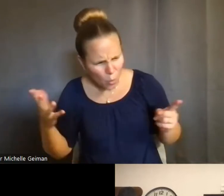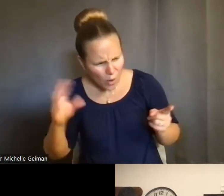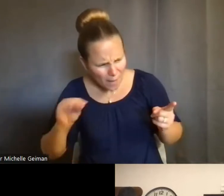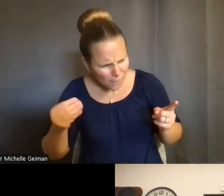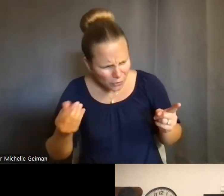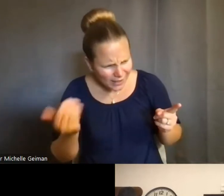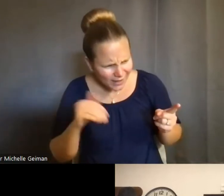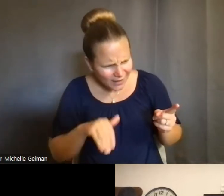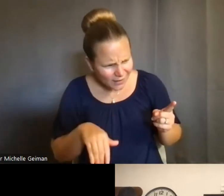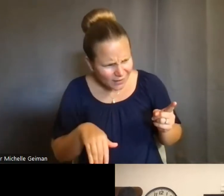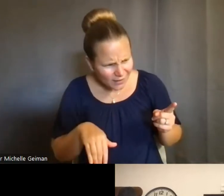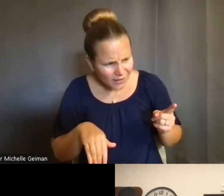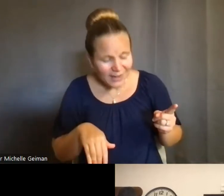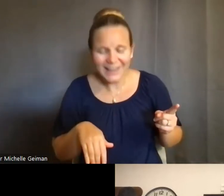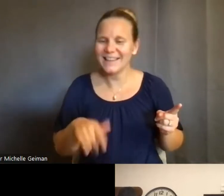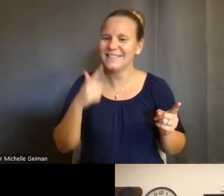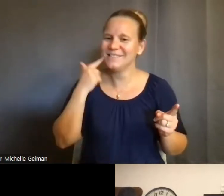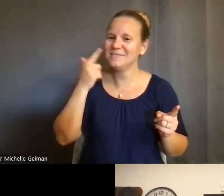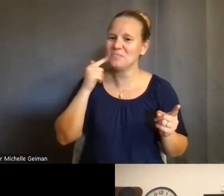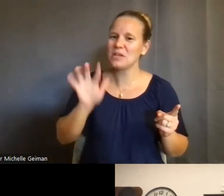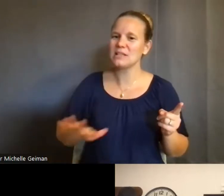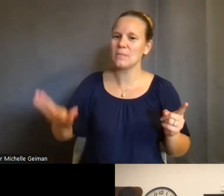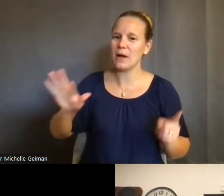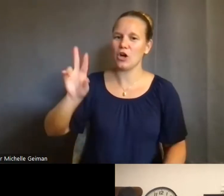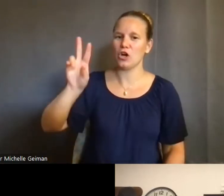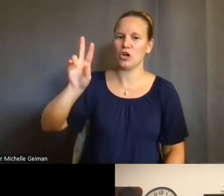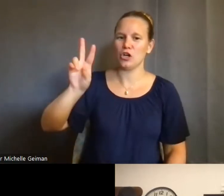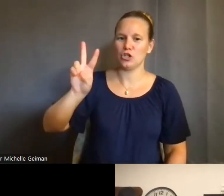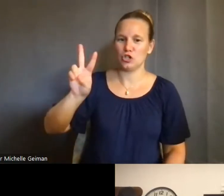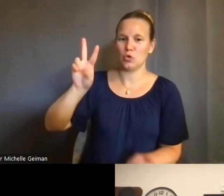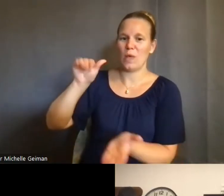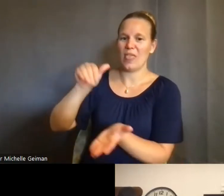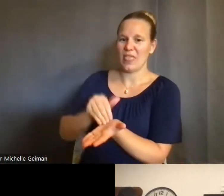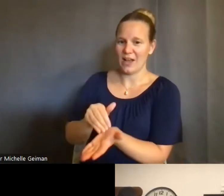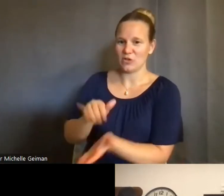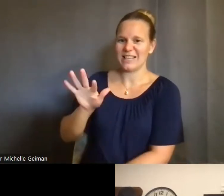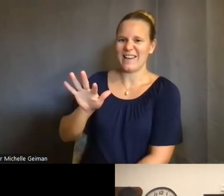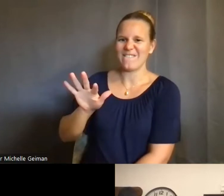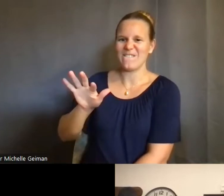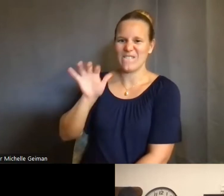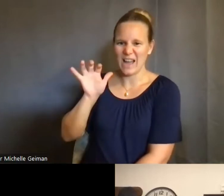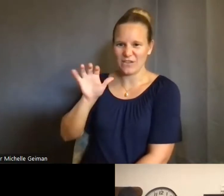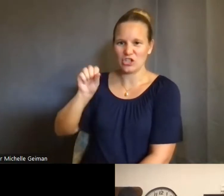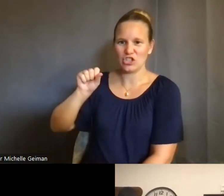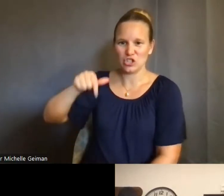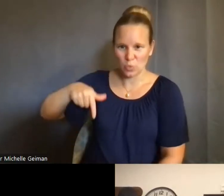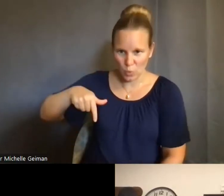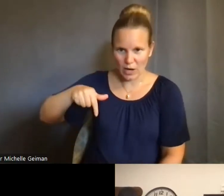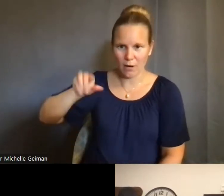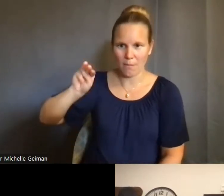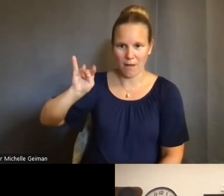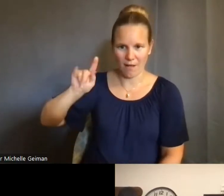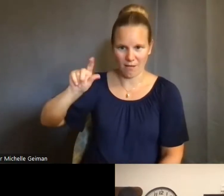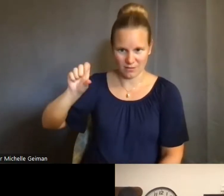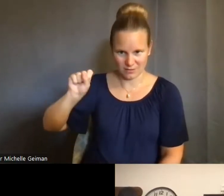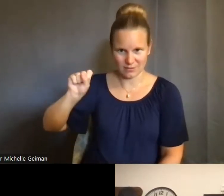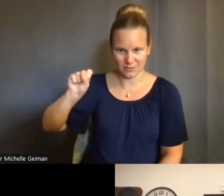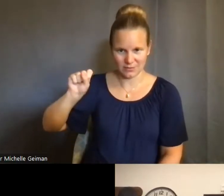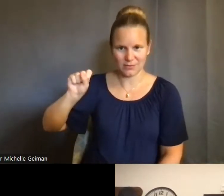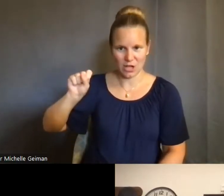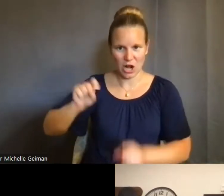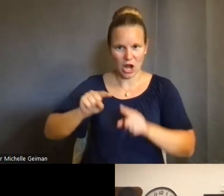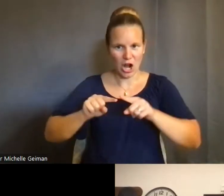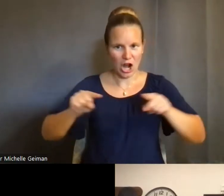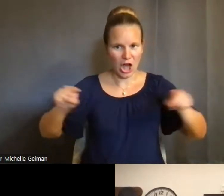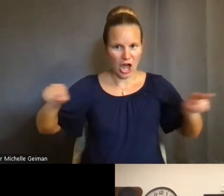said? It's approximately 2,500 square miles. Square so miles. it stretches across many. Yeah,